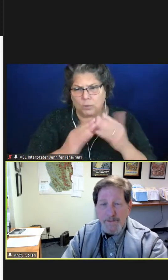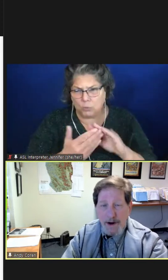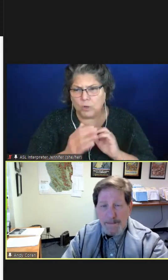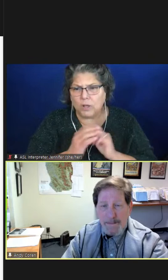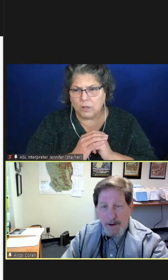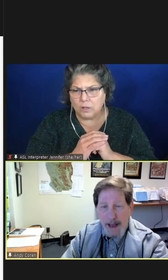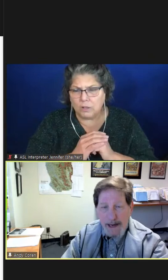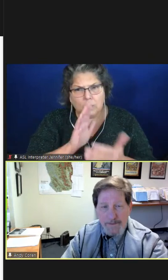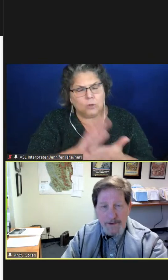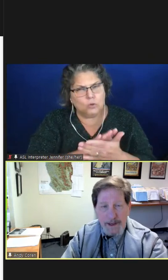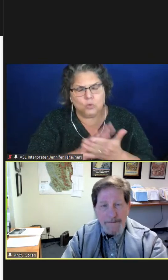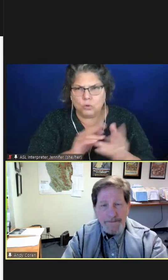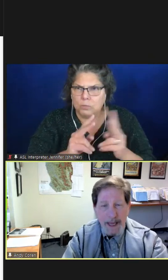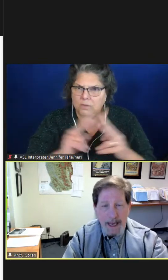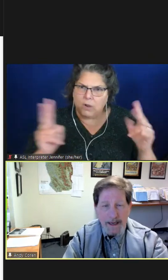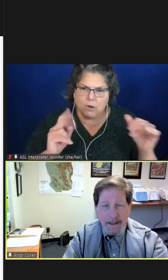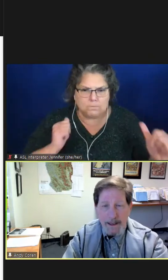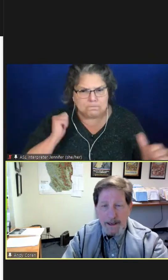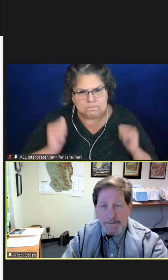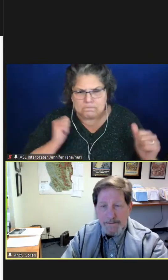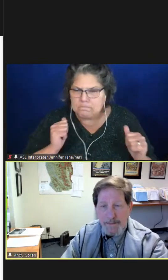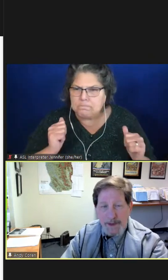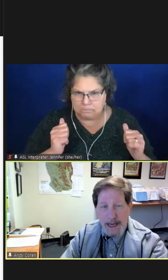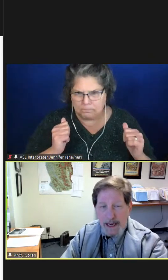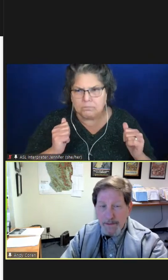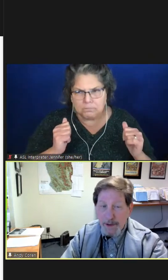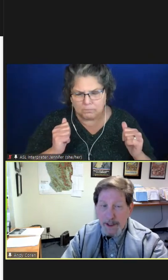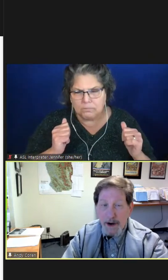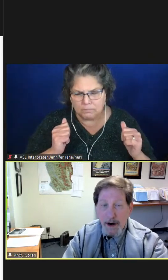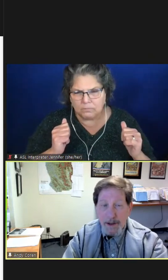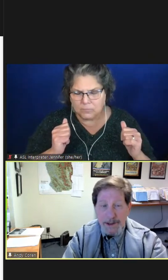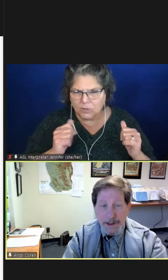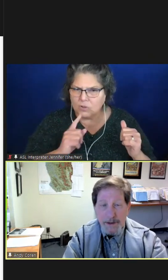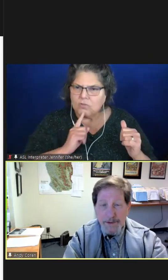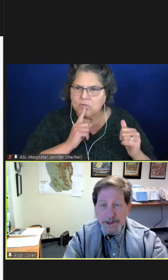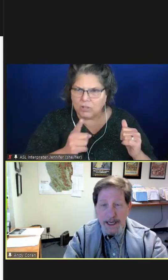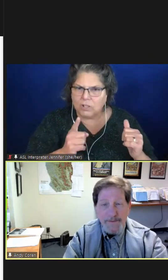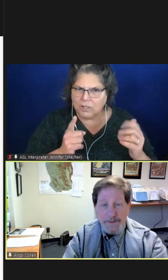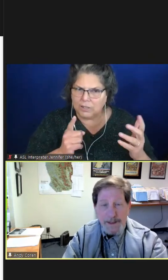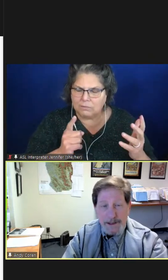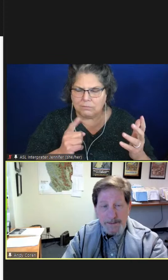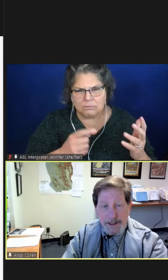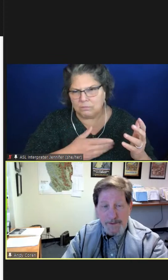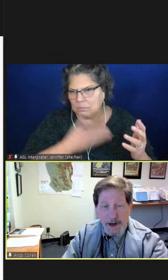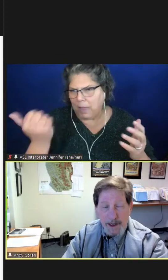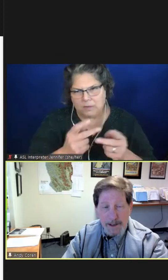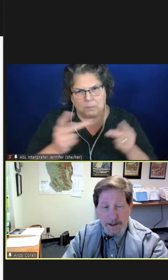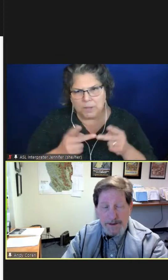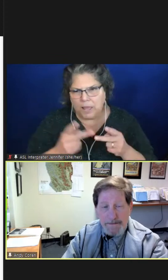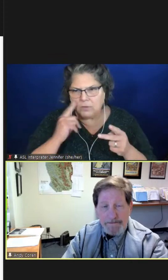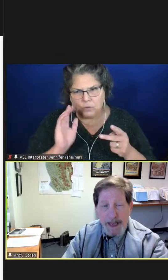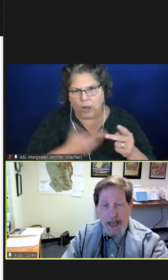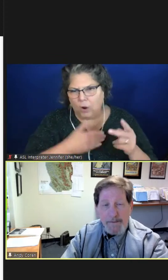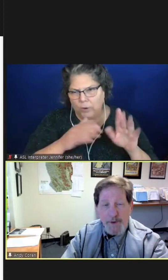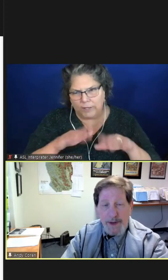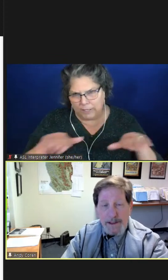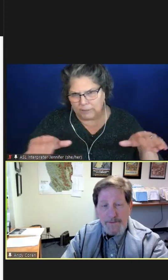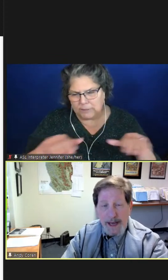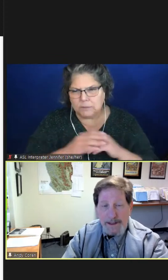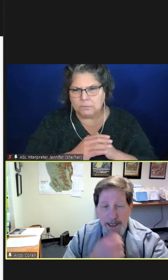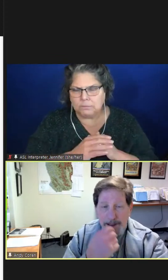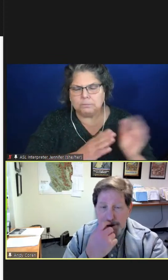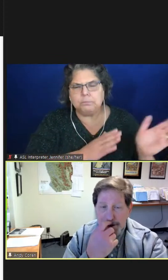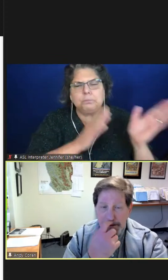been very proactive, and they really are still the safest place to be for our kids. Moving